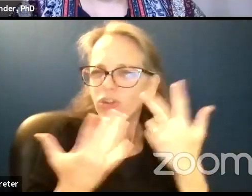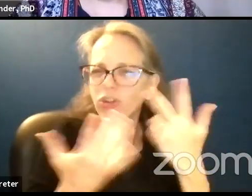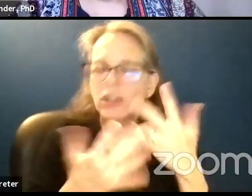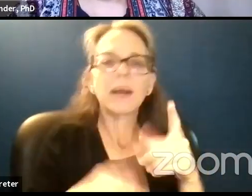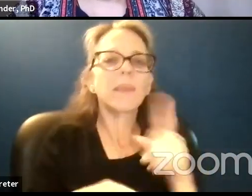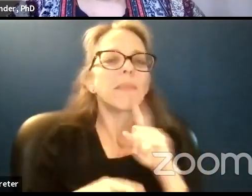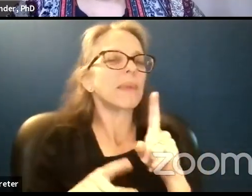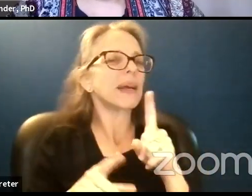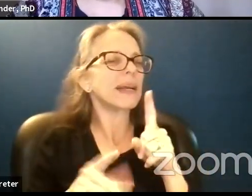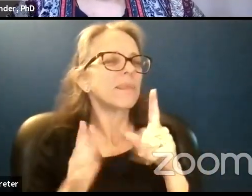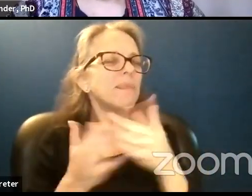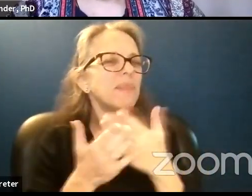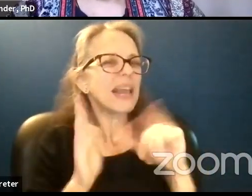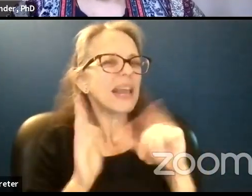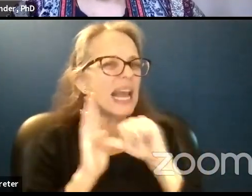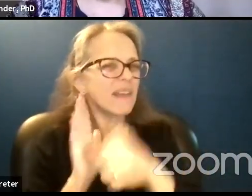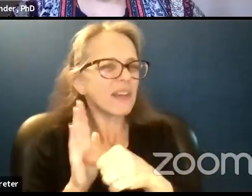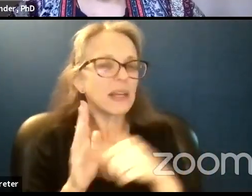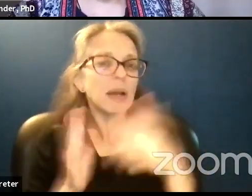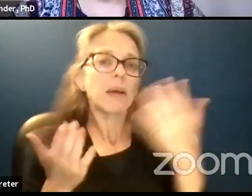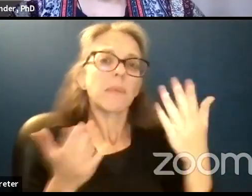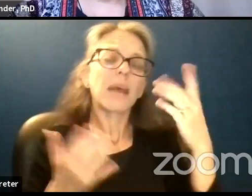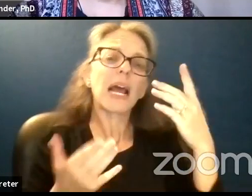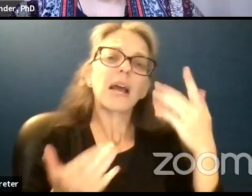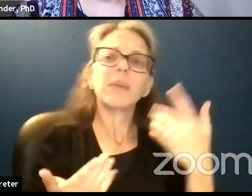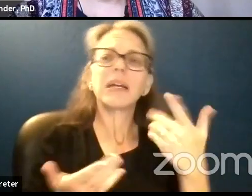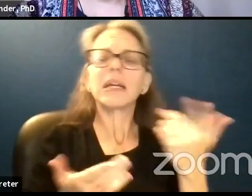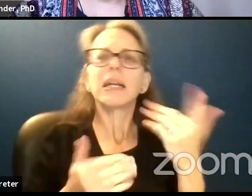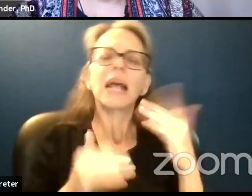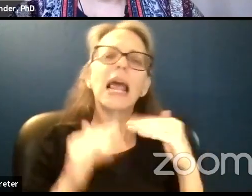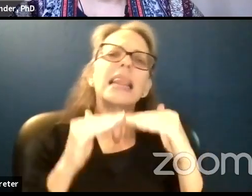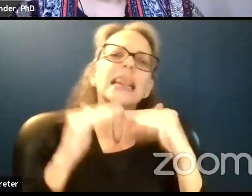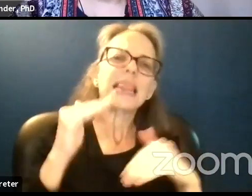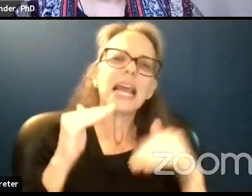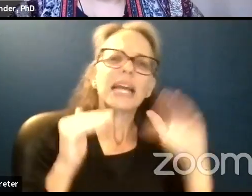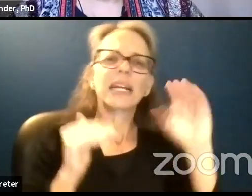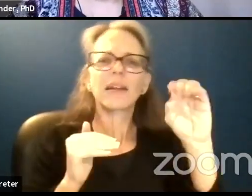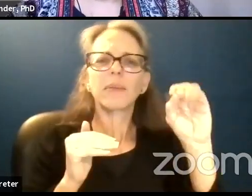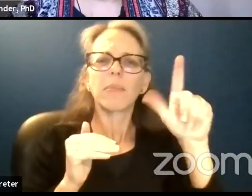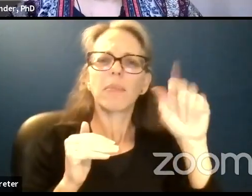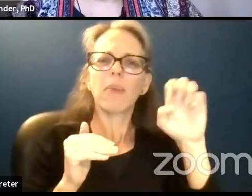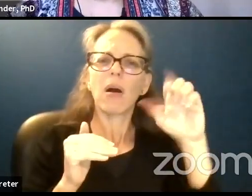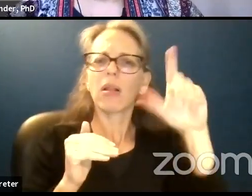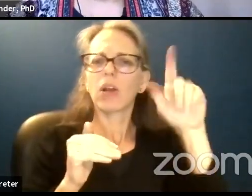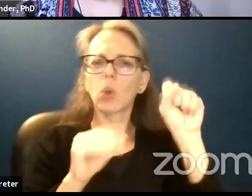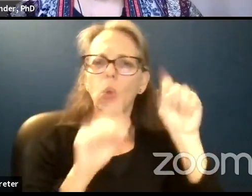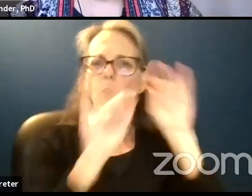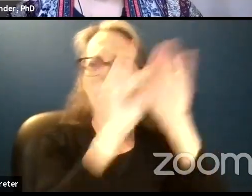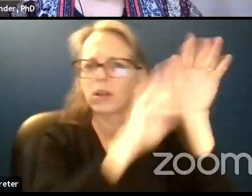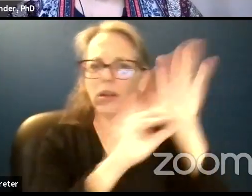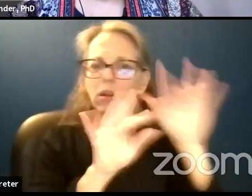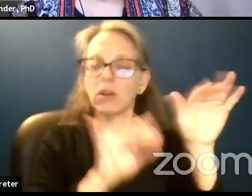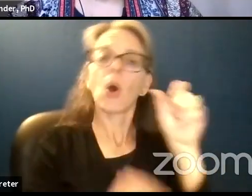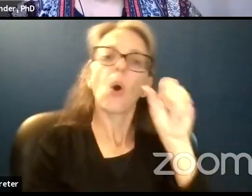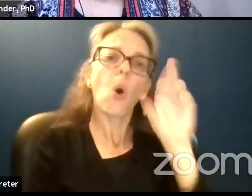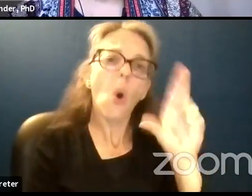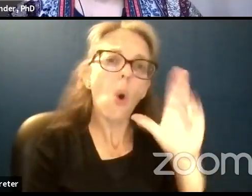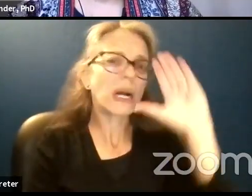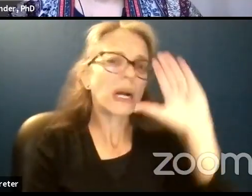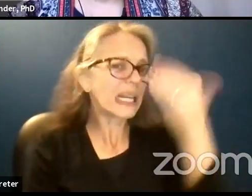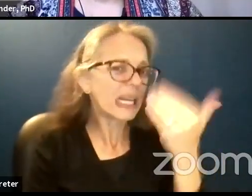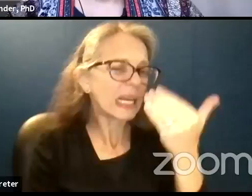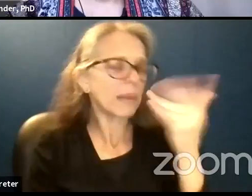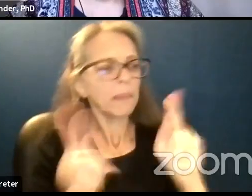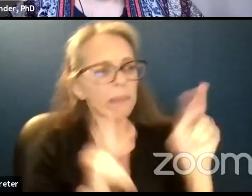guess theoretically we could say, oh, maybe there are less molecules bouncing around, or, oh, it looks like people get COVID less in high